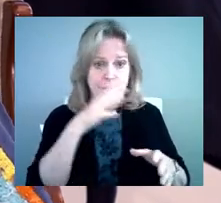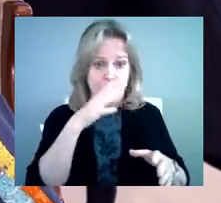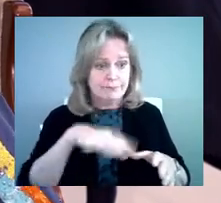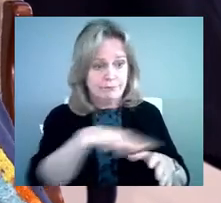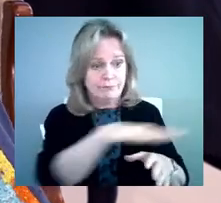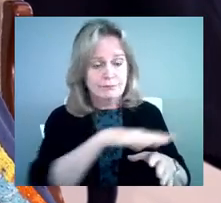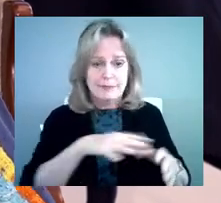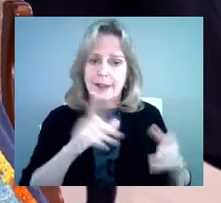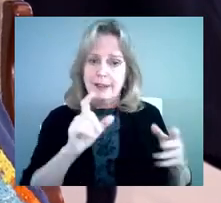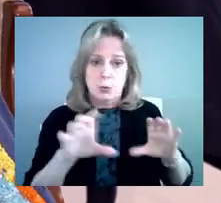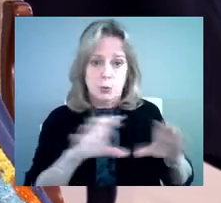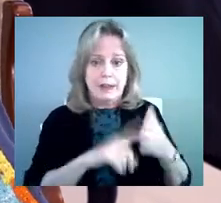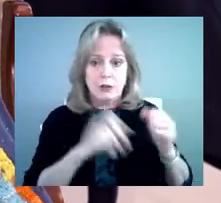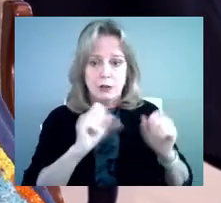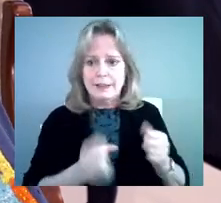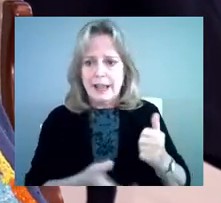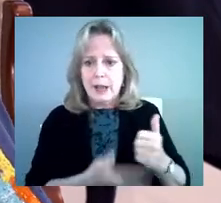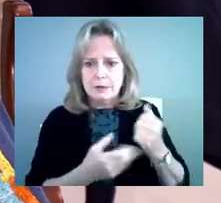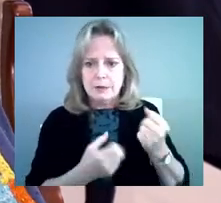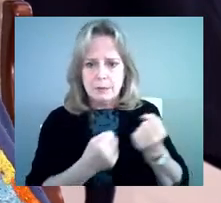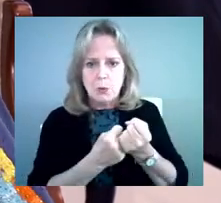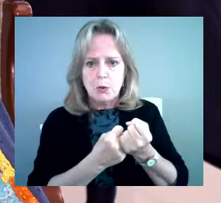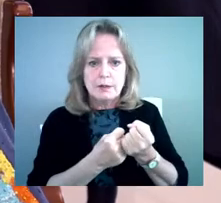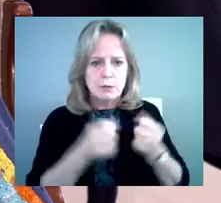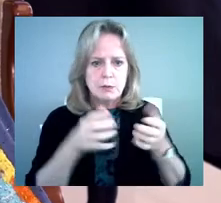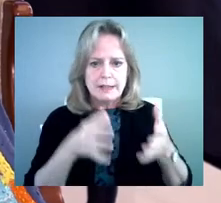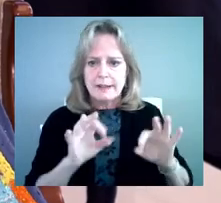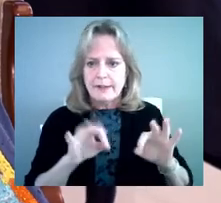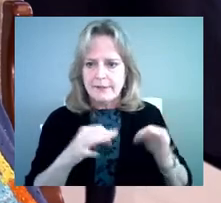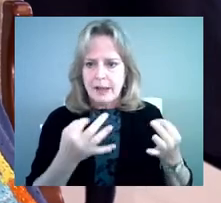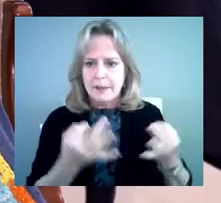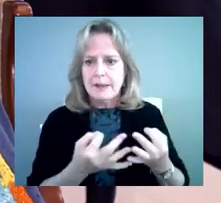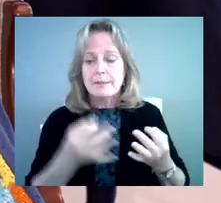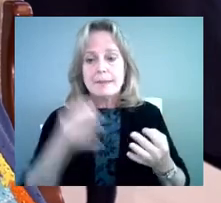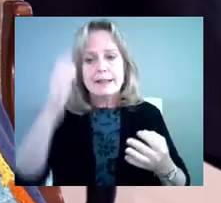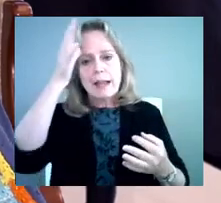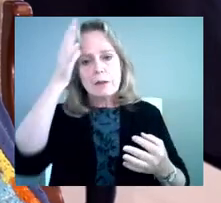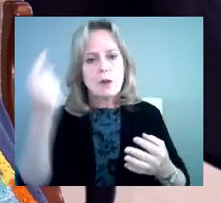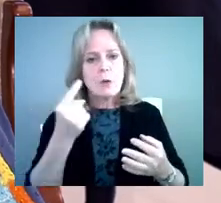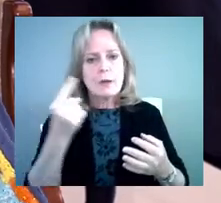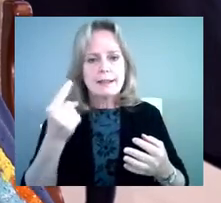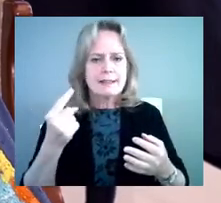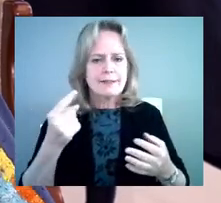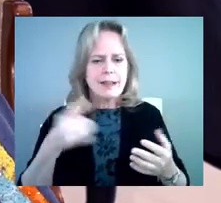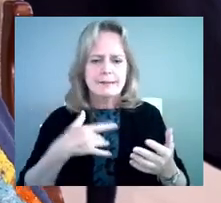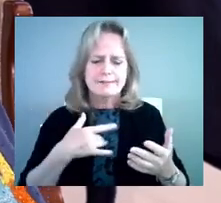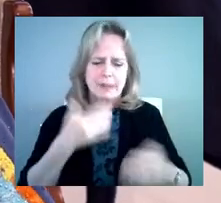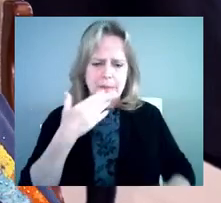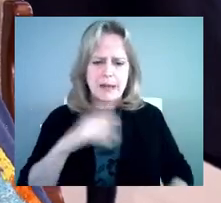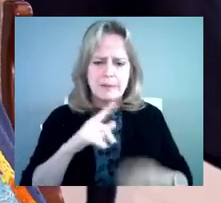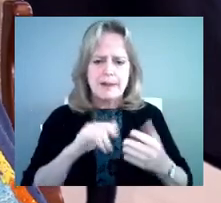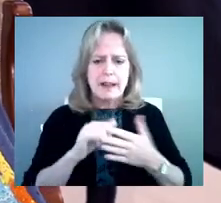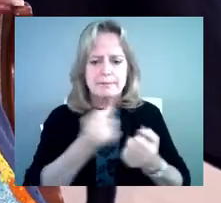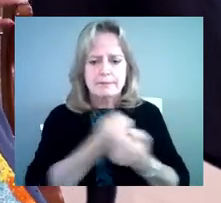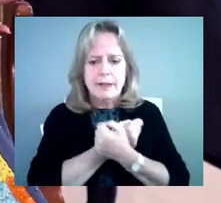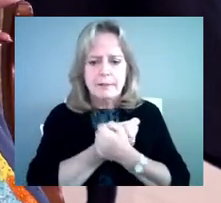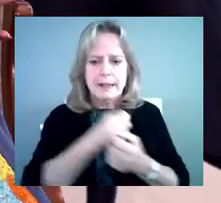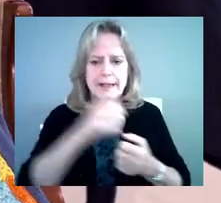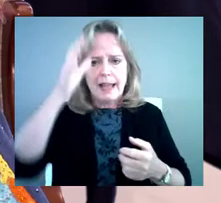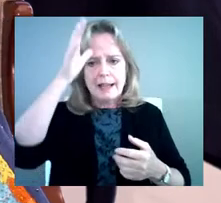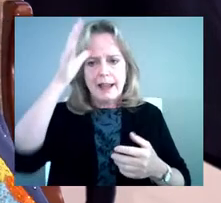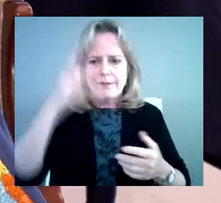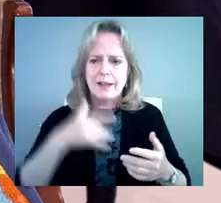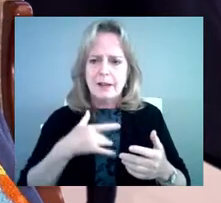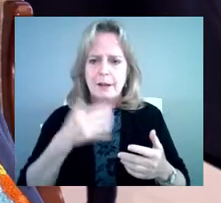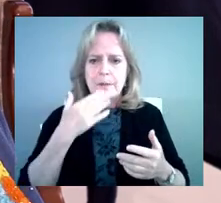could to try to help support the rest of the family. And my dad was always bothered by that, and I loved my daddy, and I was bothered